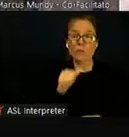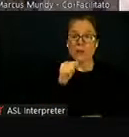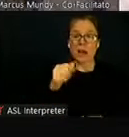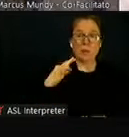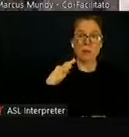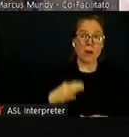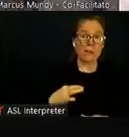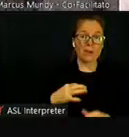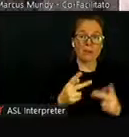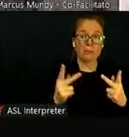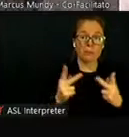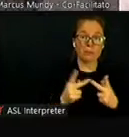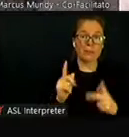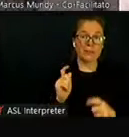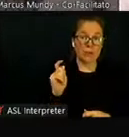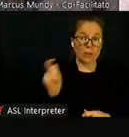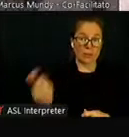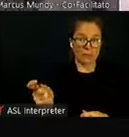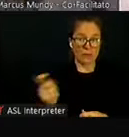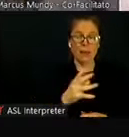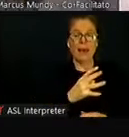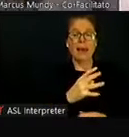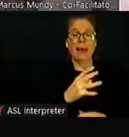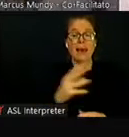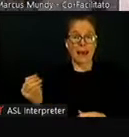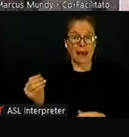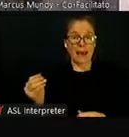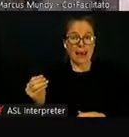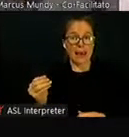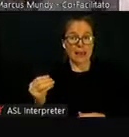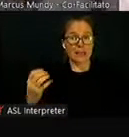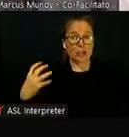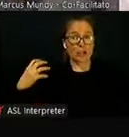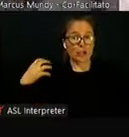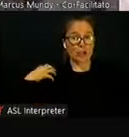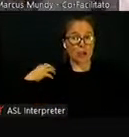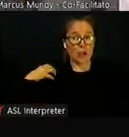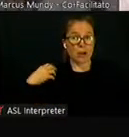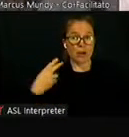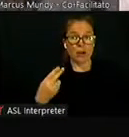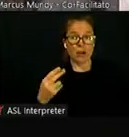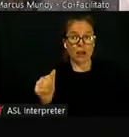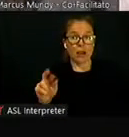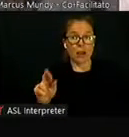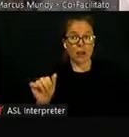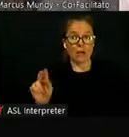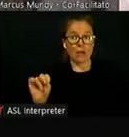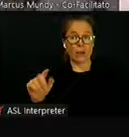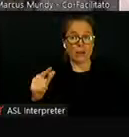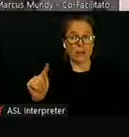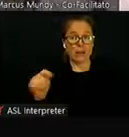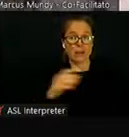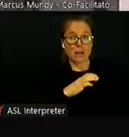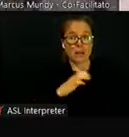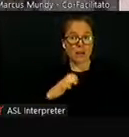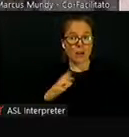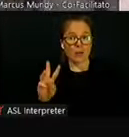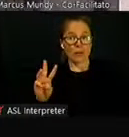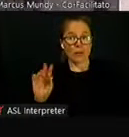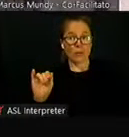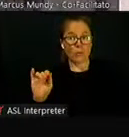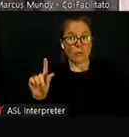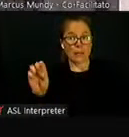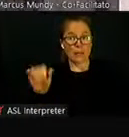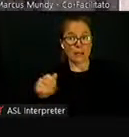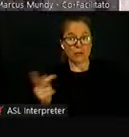funding source. And I also wanted to pass it on to Chair Harrington and Commissioner Willie to see if you guys have any comments on these two